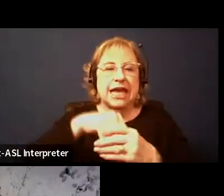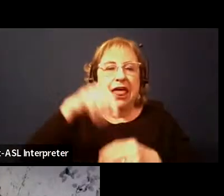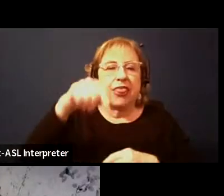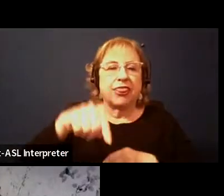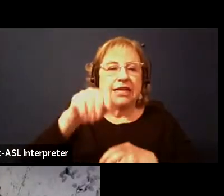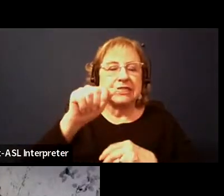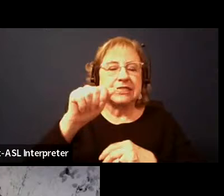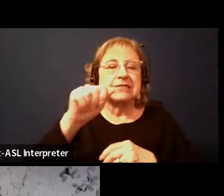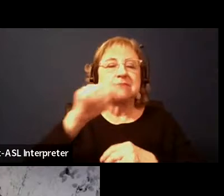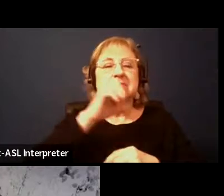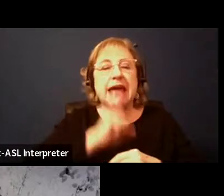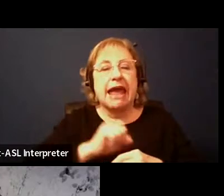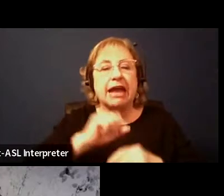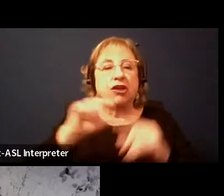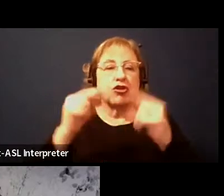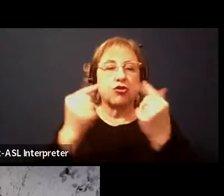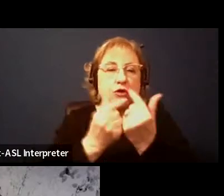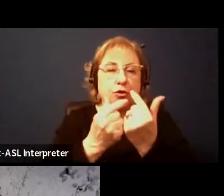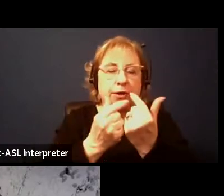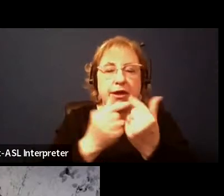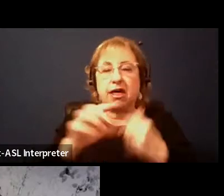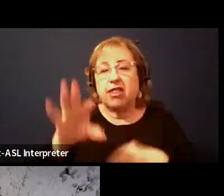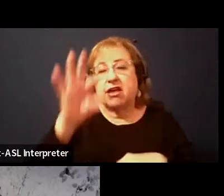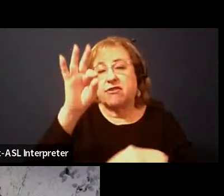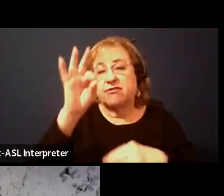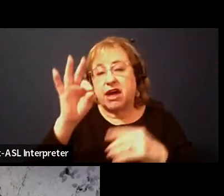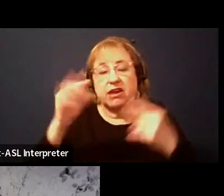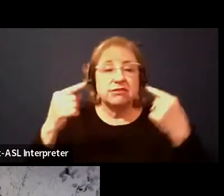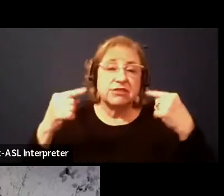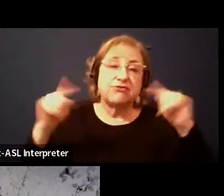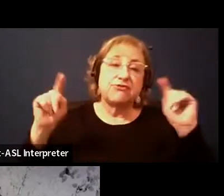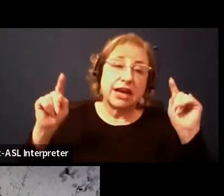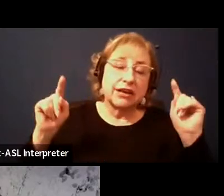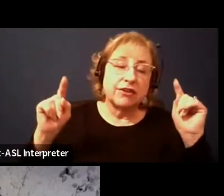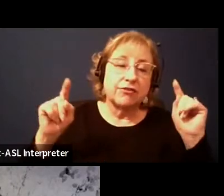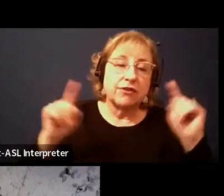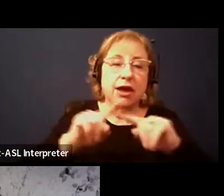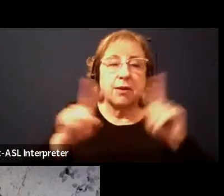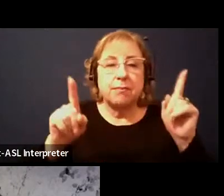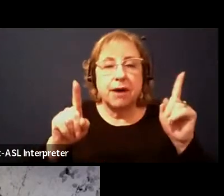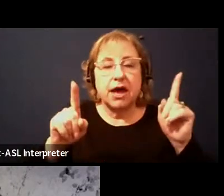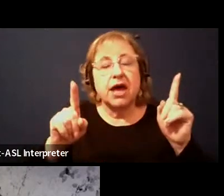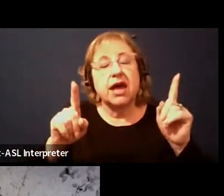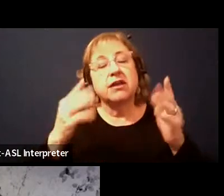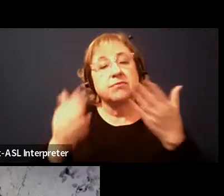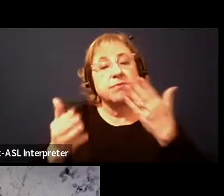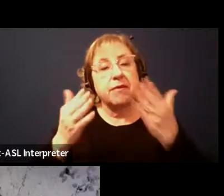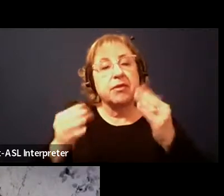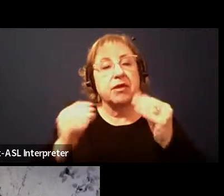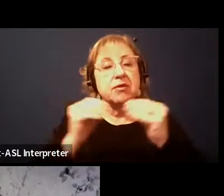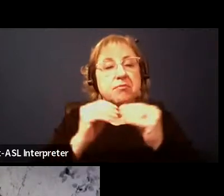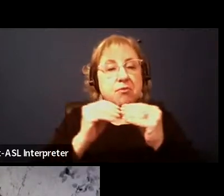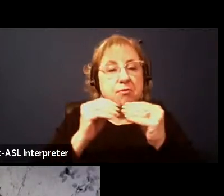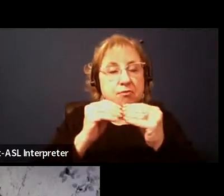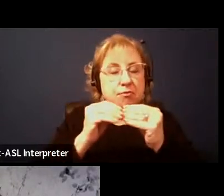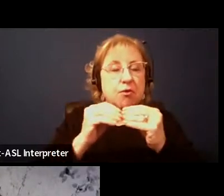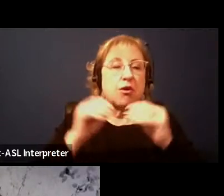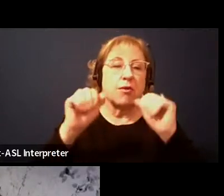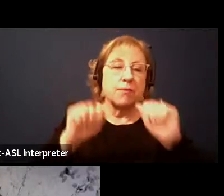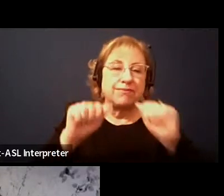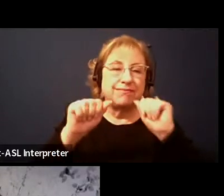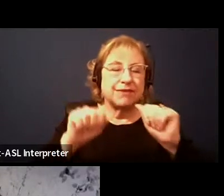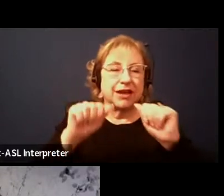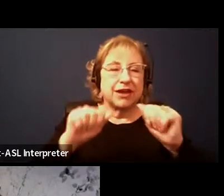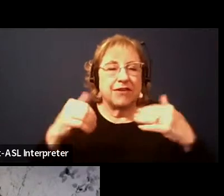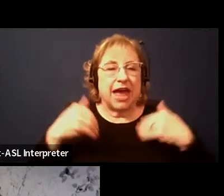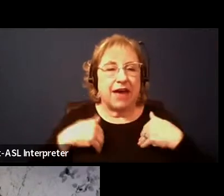clinical trials. They found that it was just as effective. It just caused a little bit higher likelihood of experiencing some side effects, but that it was